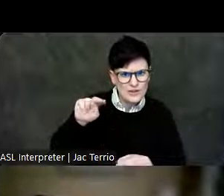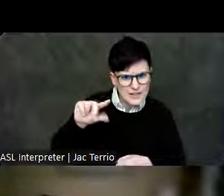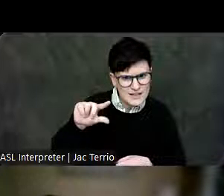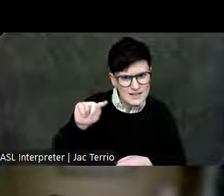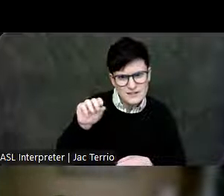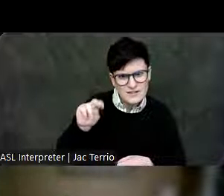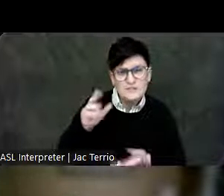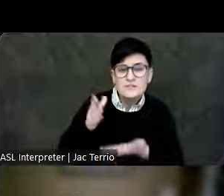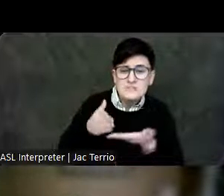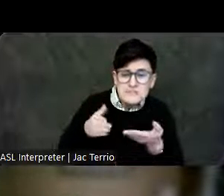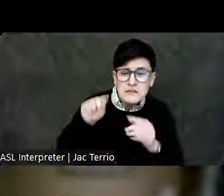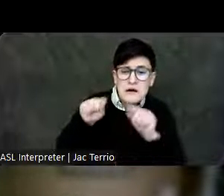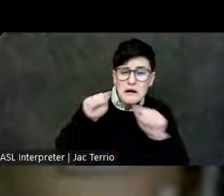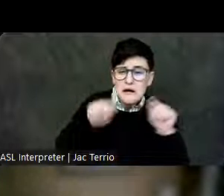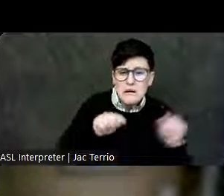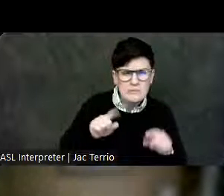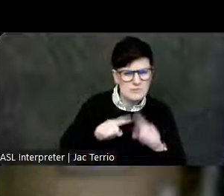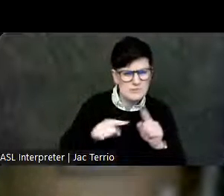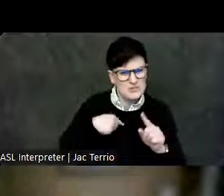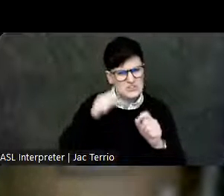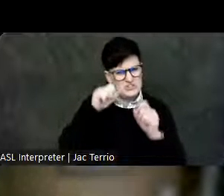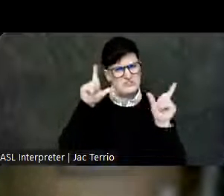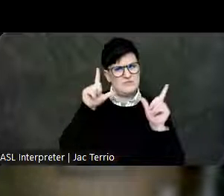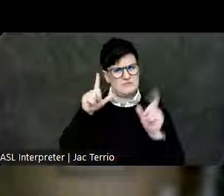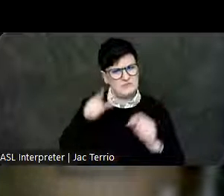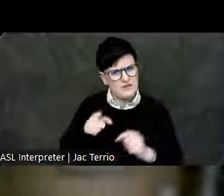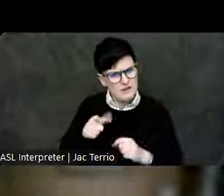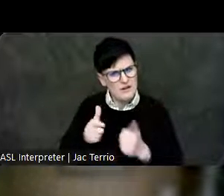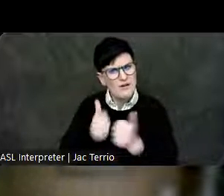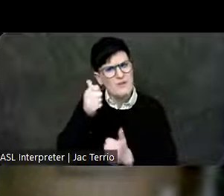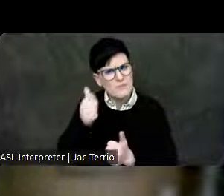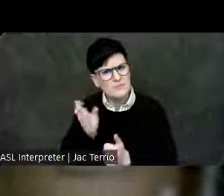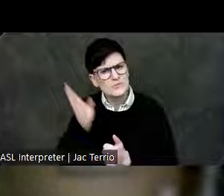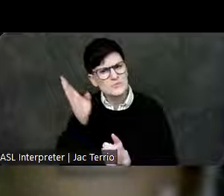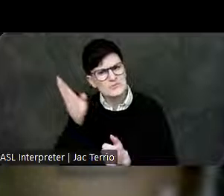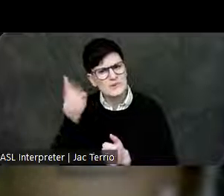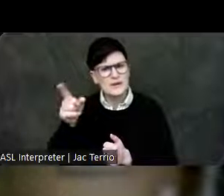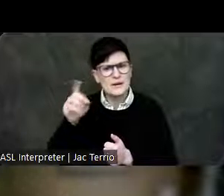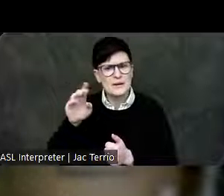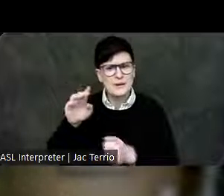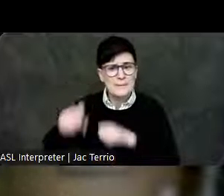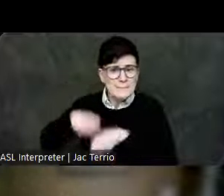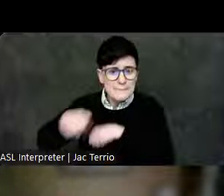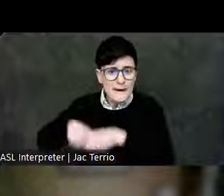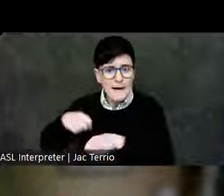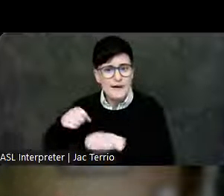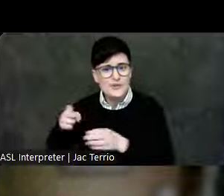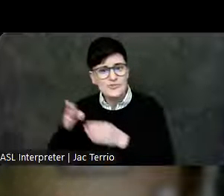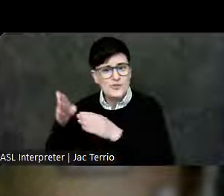see that they're mostly up trails. There's a lot of bike trails, walking trails, running trails up in